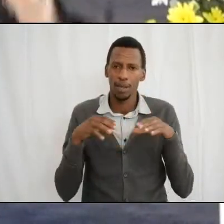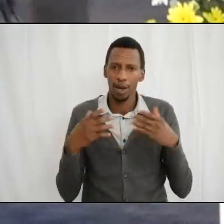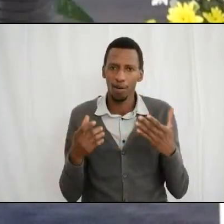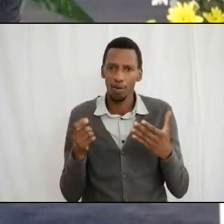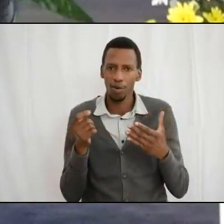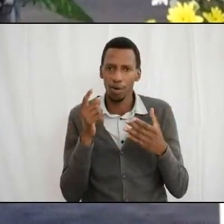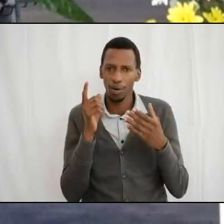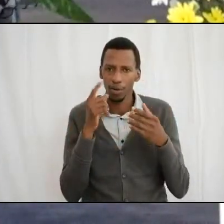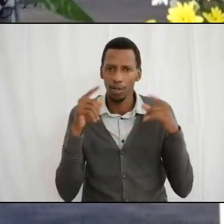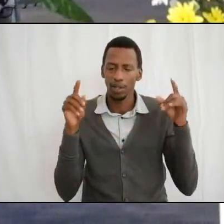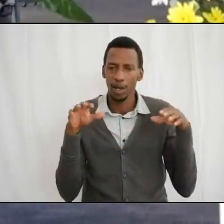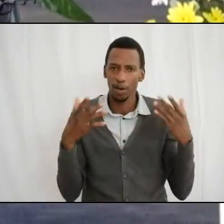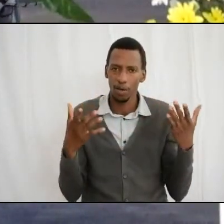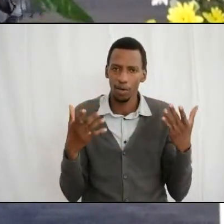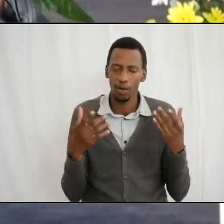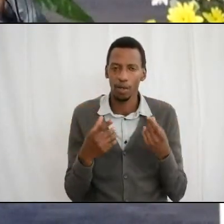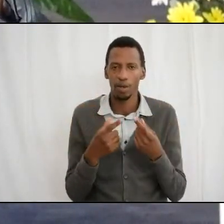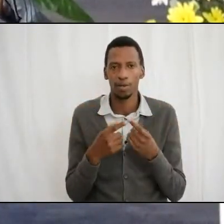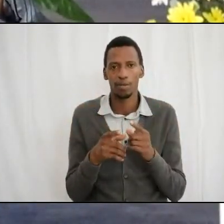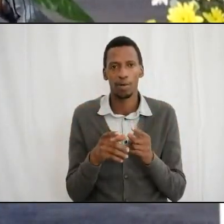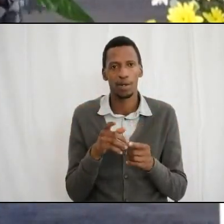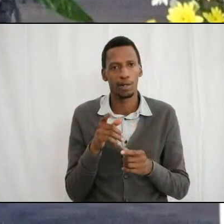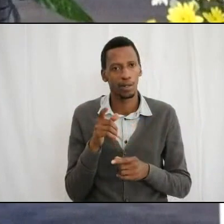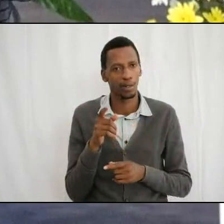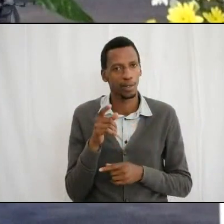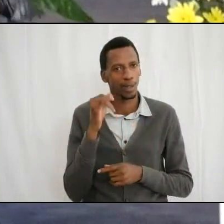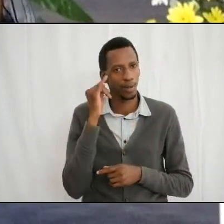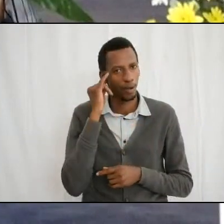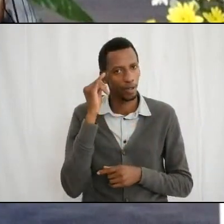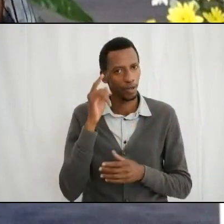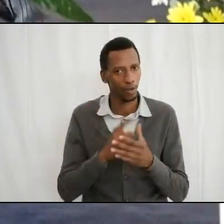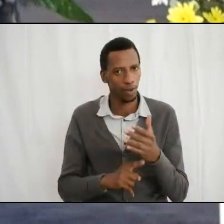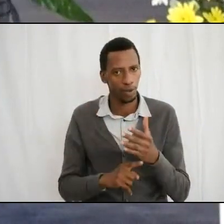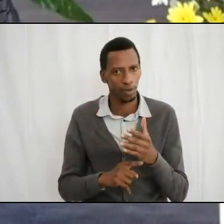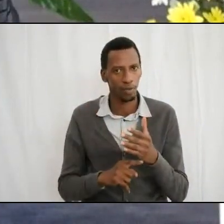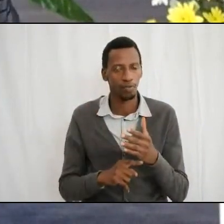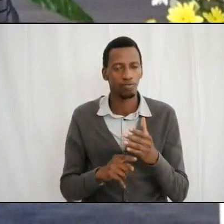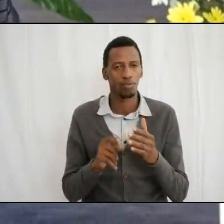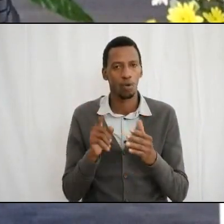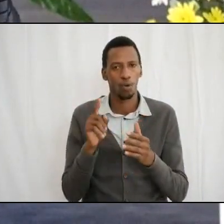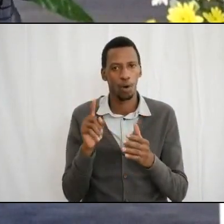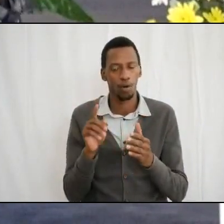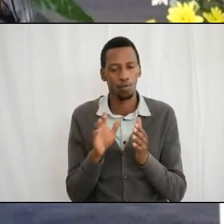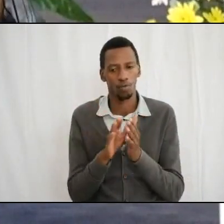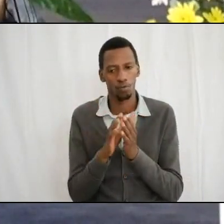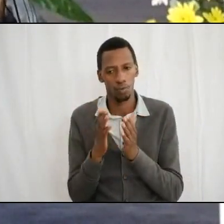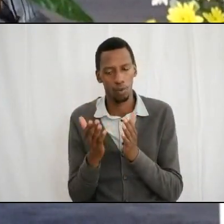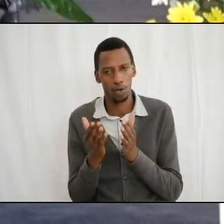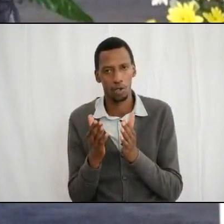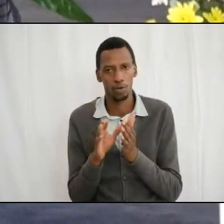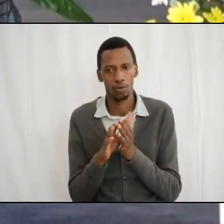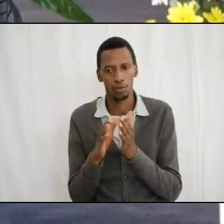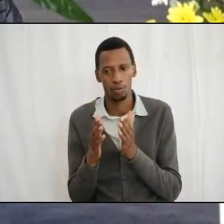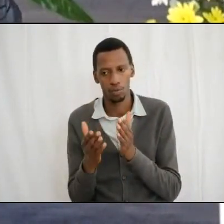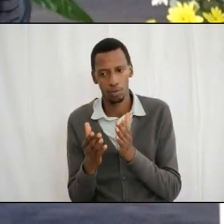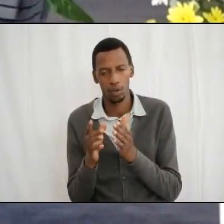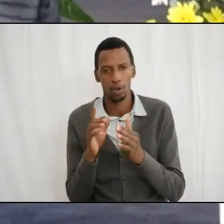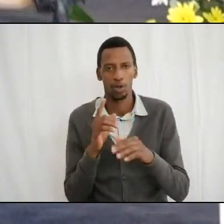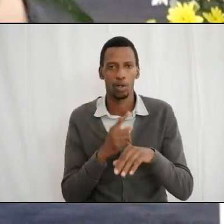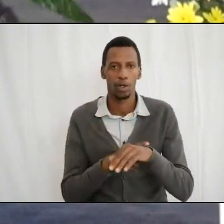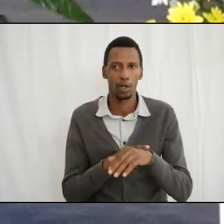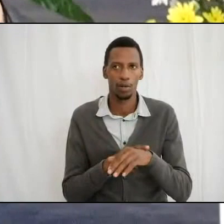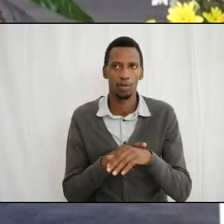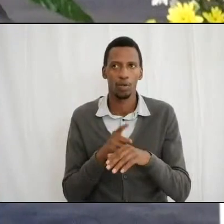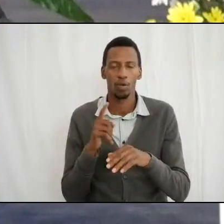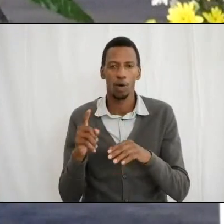it? And the point is chunking. It is one page at a time. It is one chapter at a